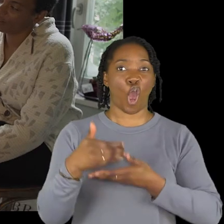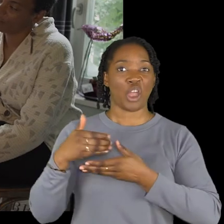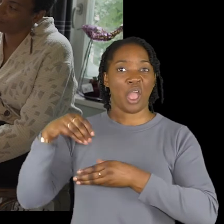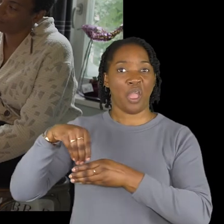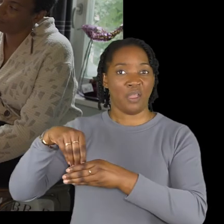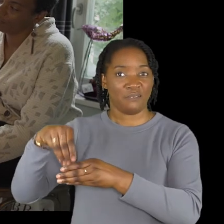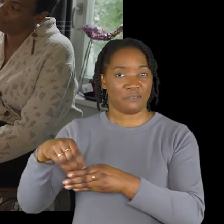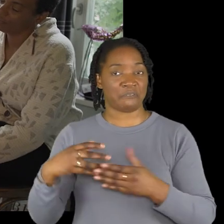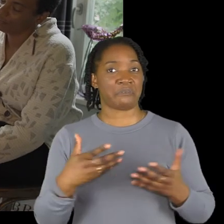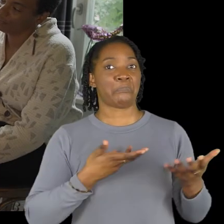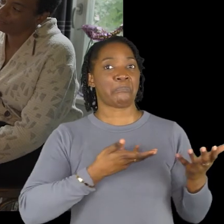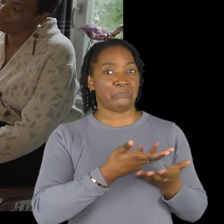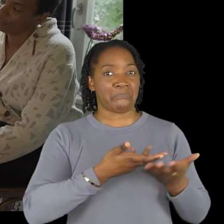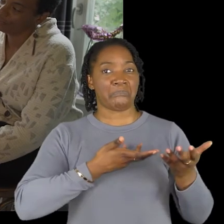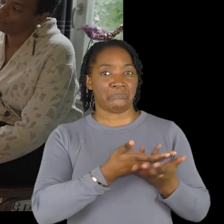archive.